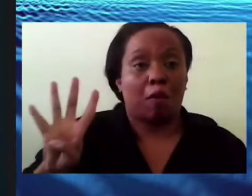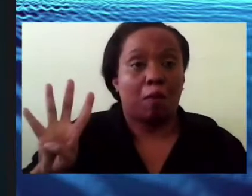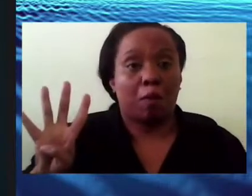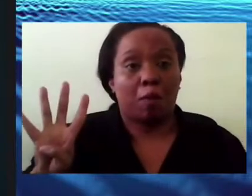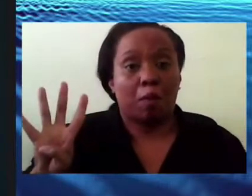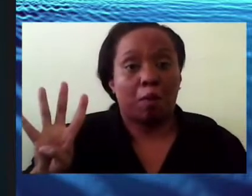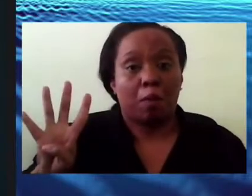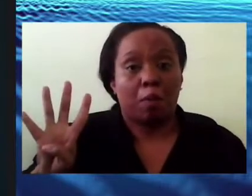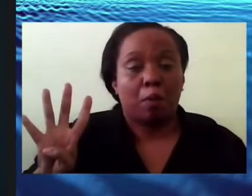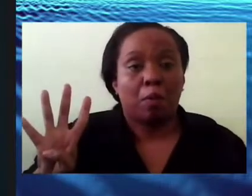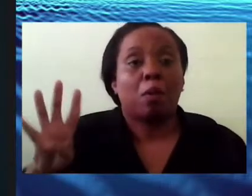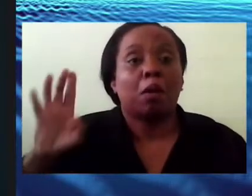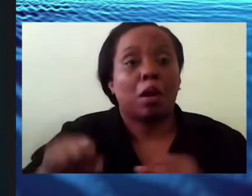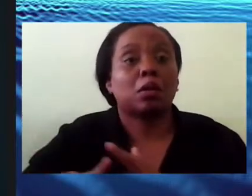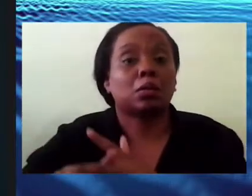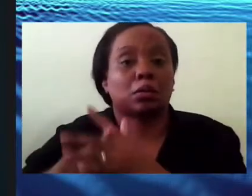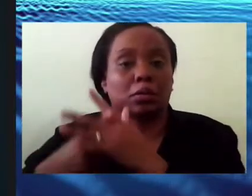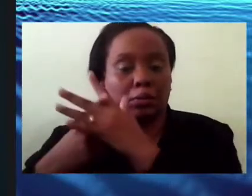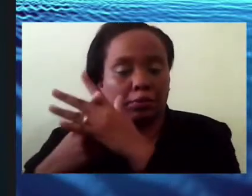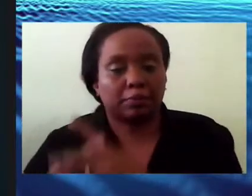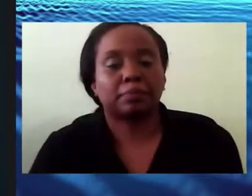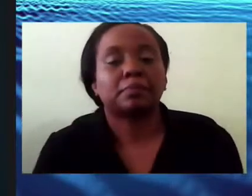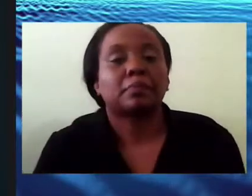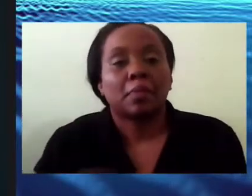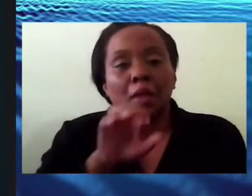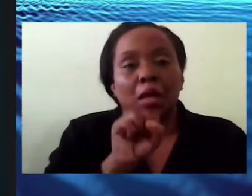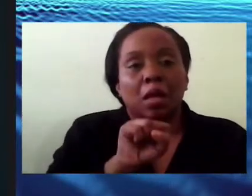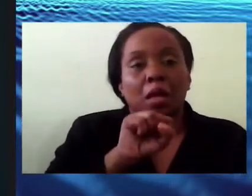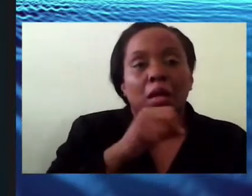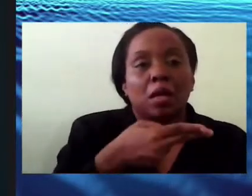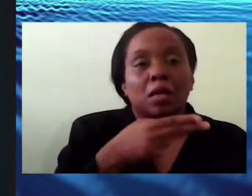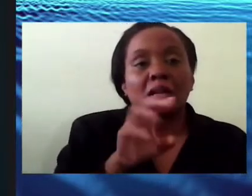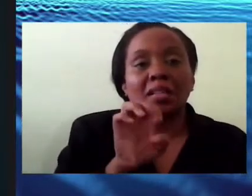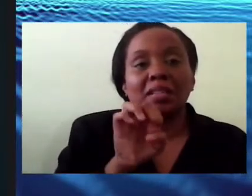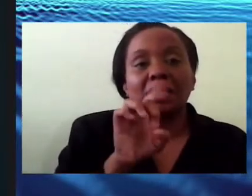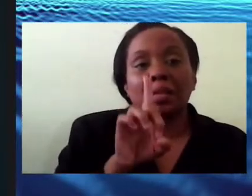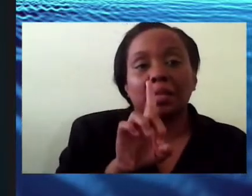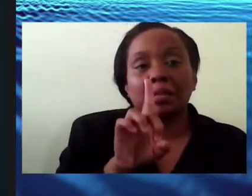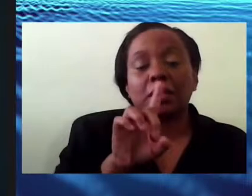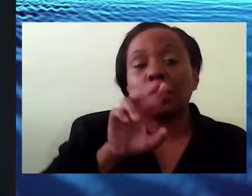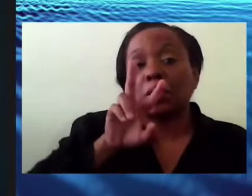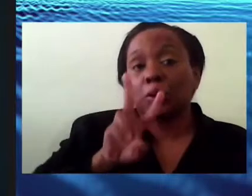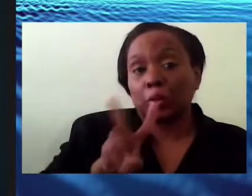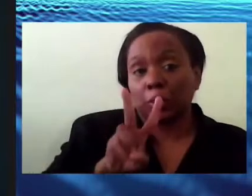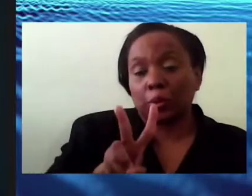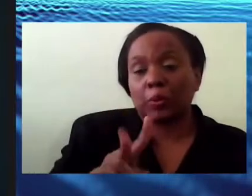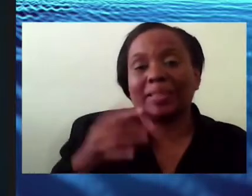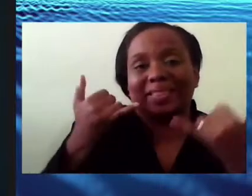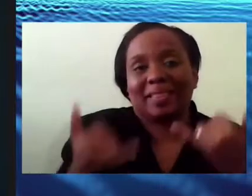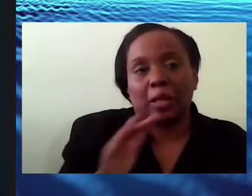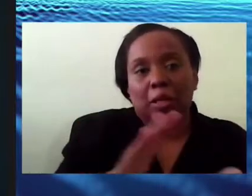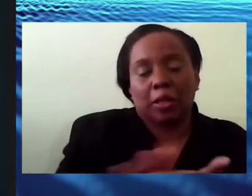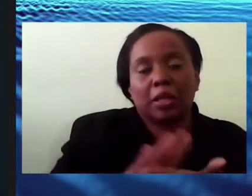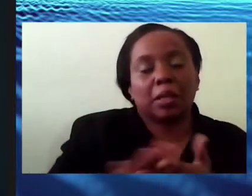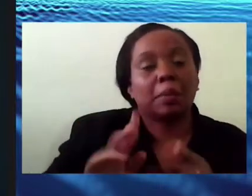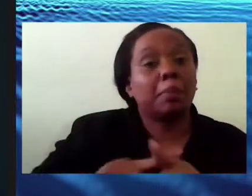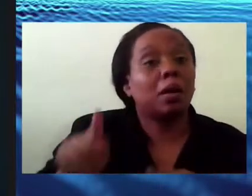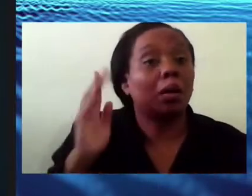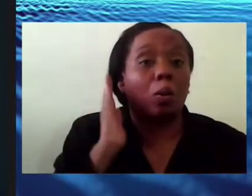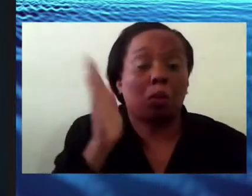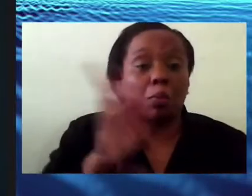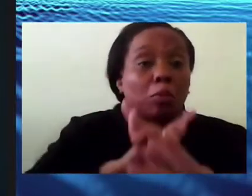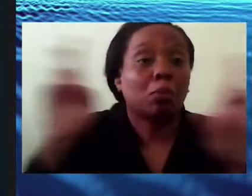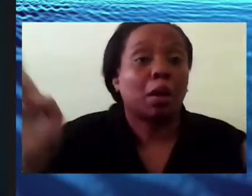April, 2021. Shed 2, that is the shed where personal effects are delivered, is currently being cleaned and readied also for operation on Monday.